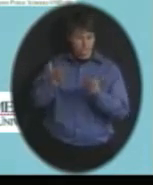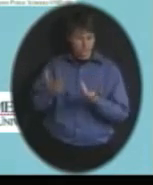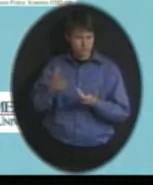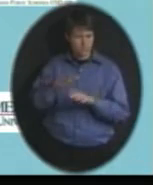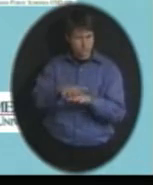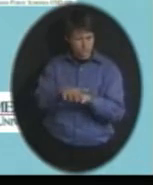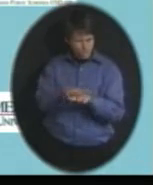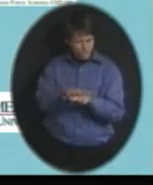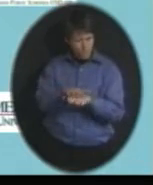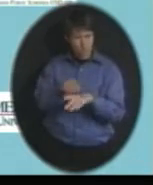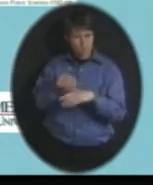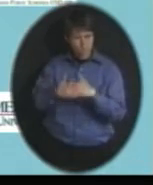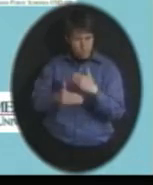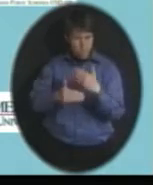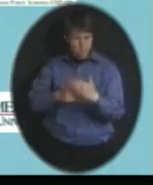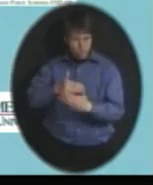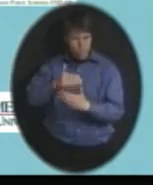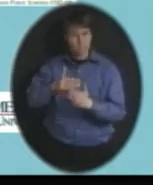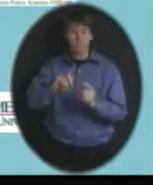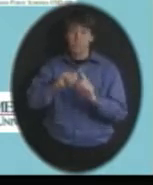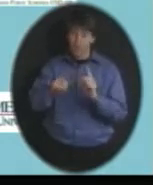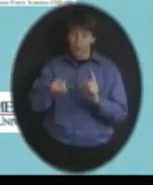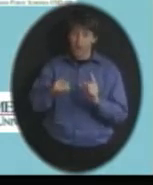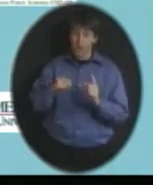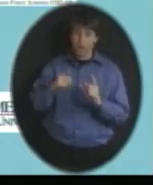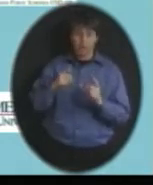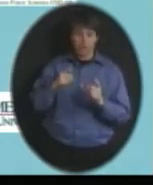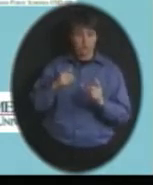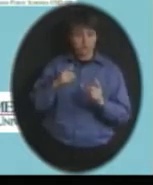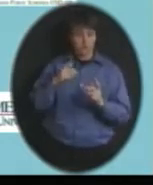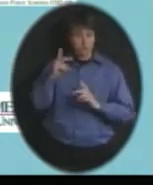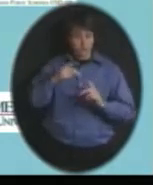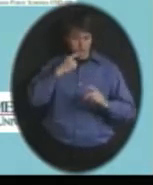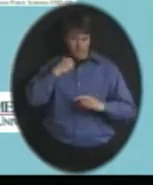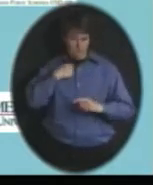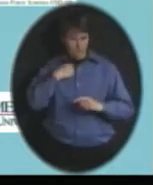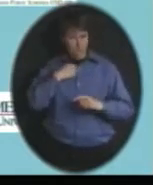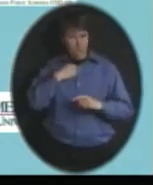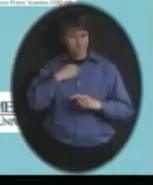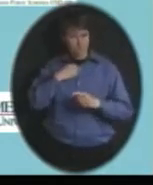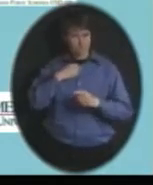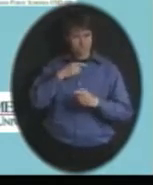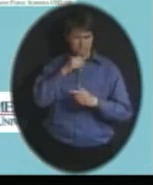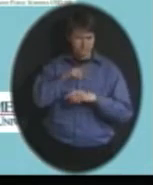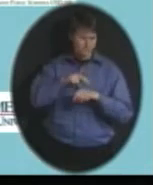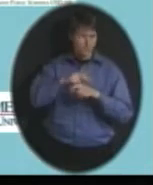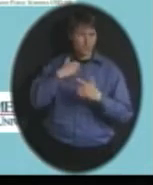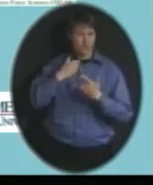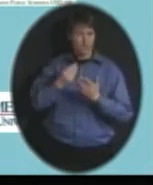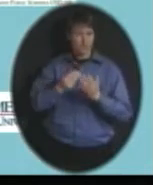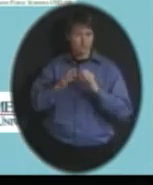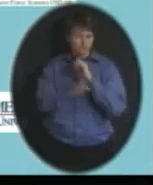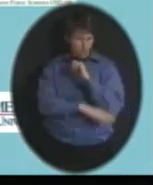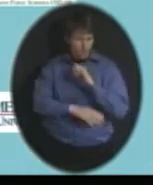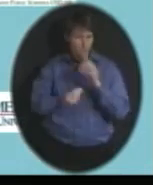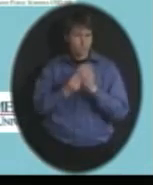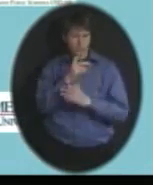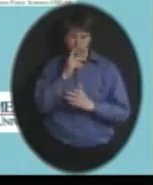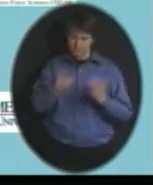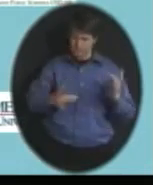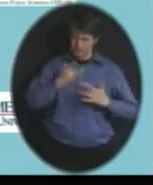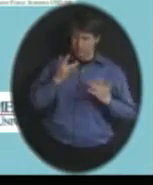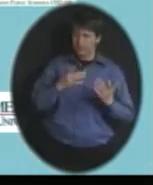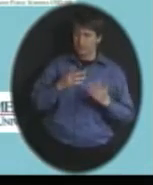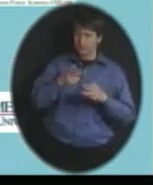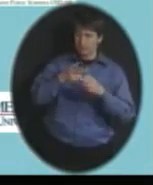the fundraising efforts. But as things happen, and folks tell me this is not atypical, this fall and the spring has been pretty exciting for us. Let me briefly